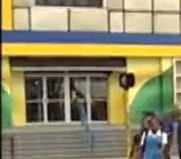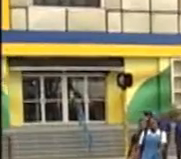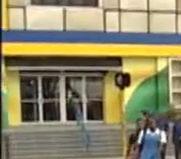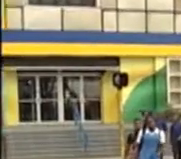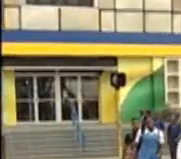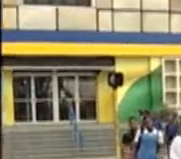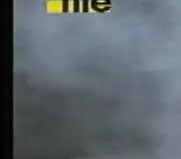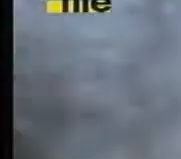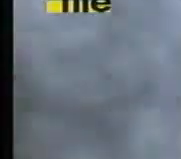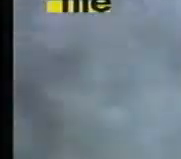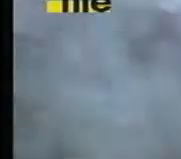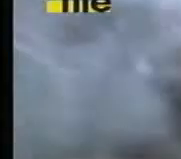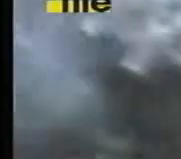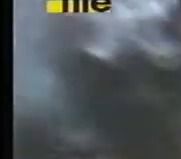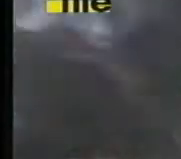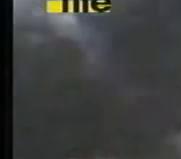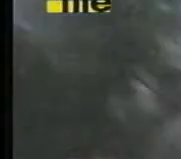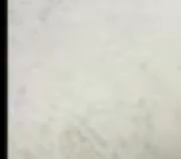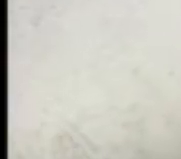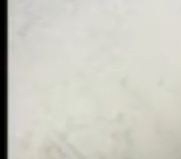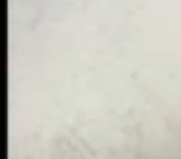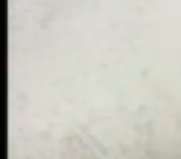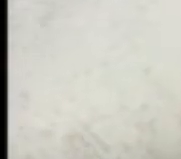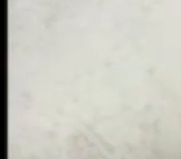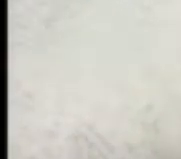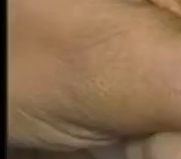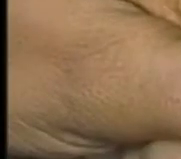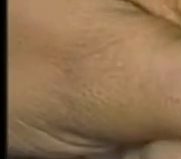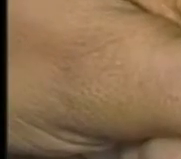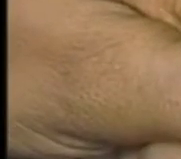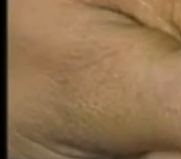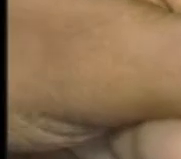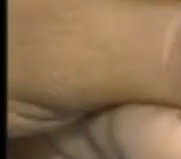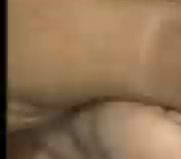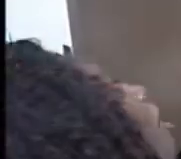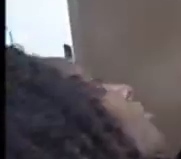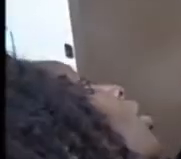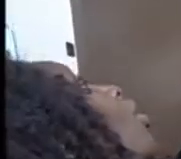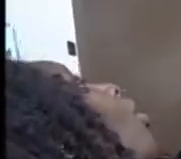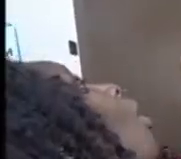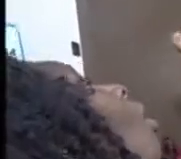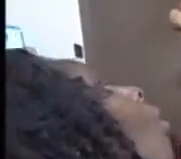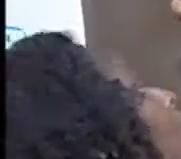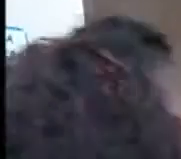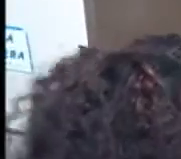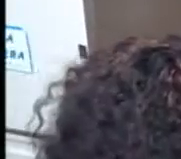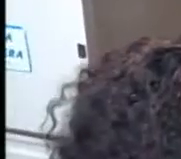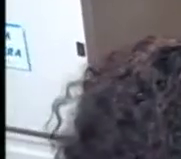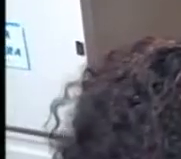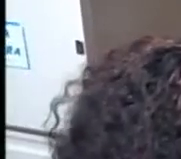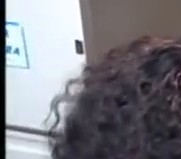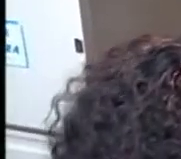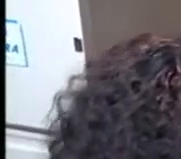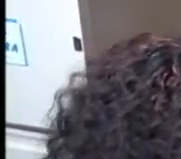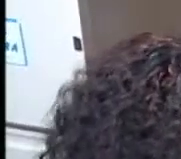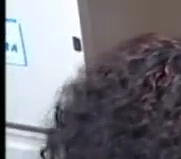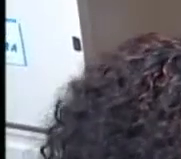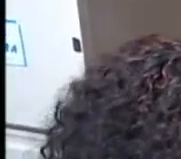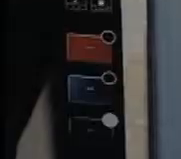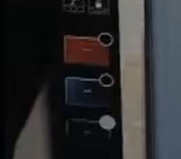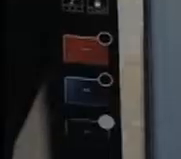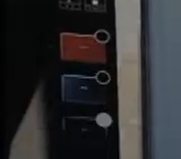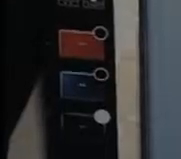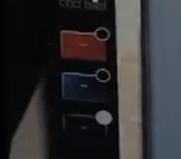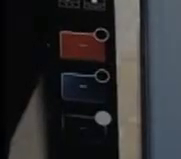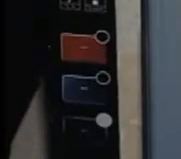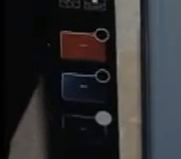Guided by the National Plan for the Prevention and Control of Non-Communicable Diseases in Jamaica, the ministry is employing strategies to reduce the major